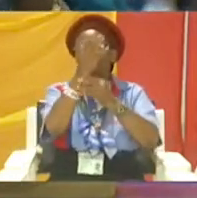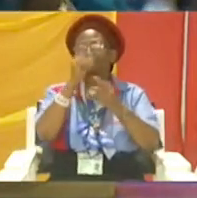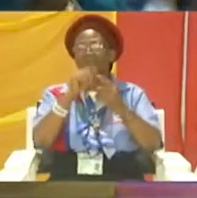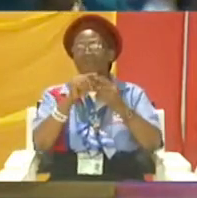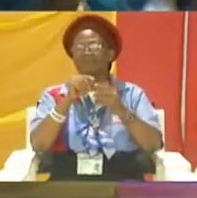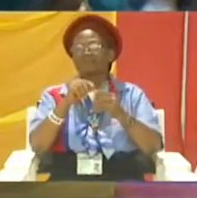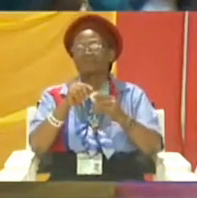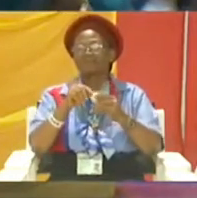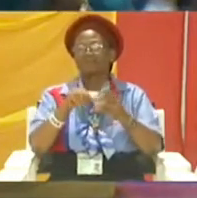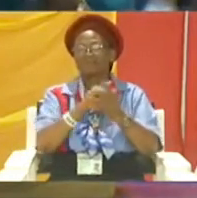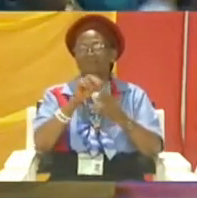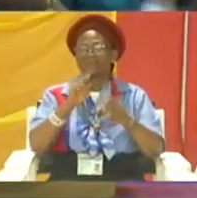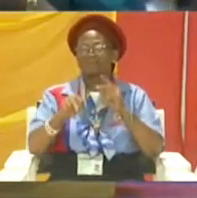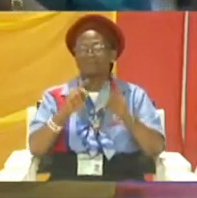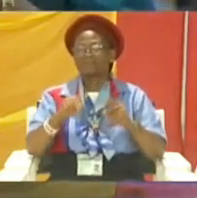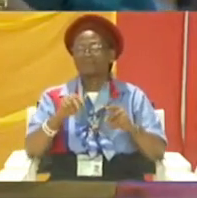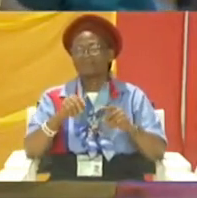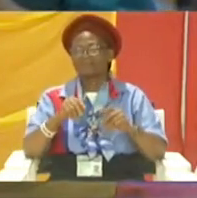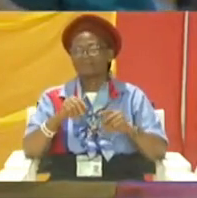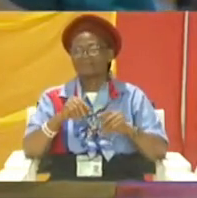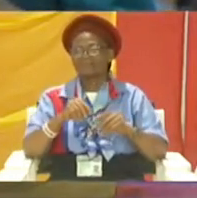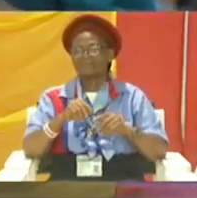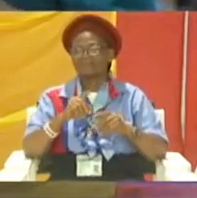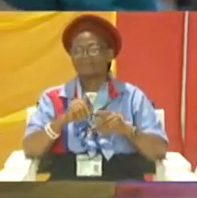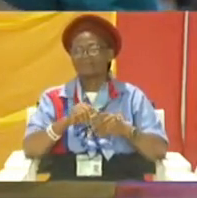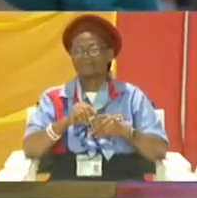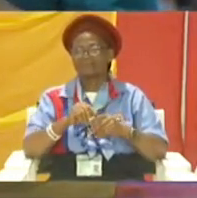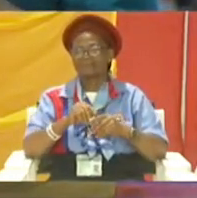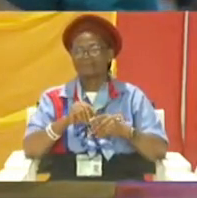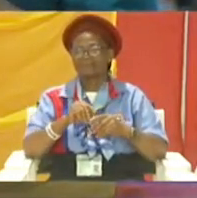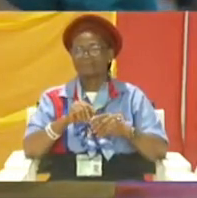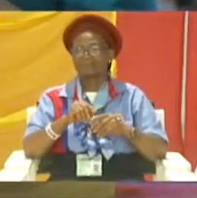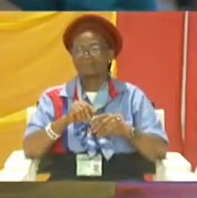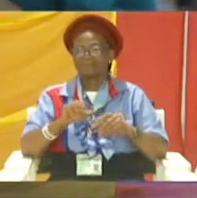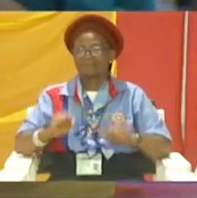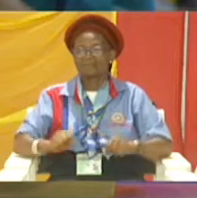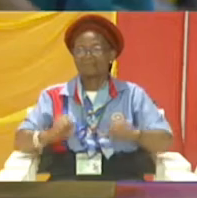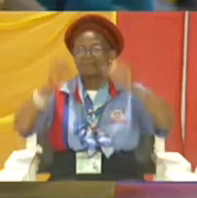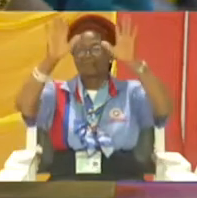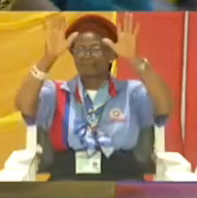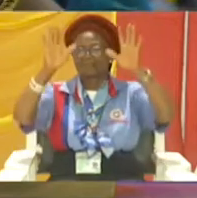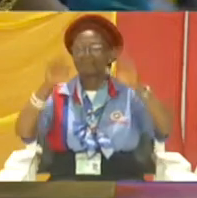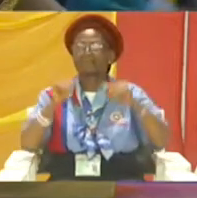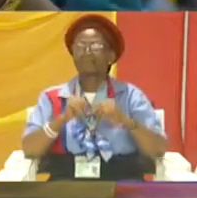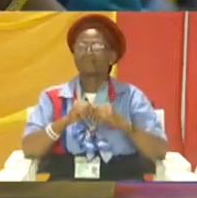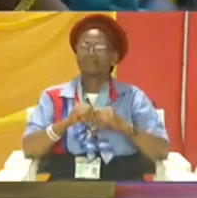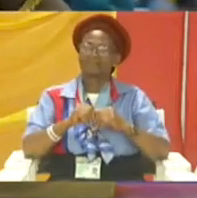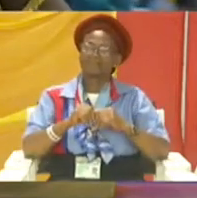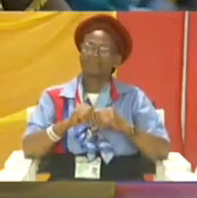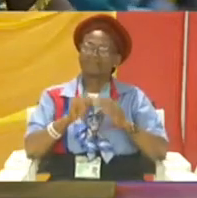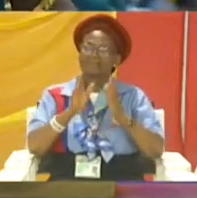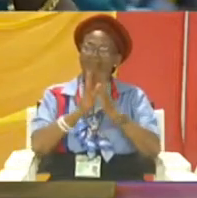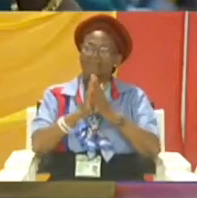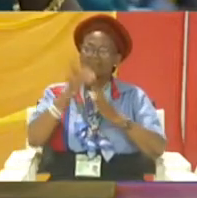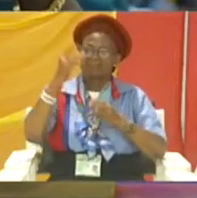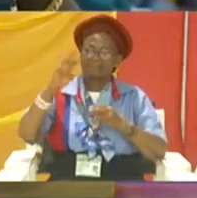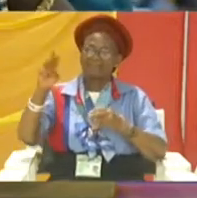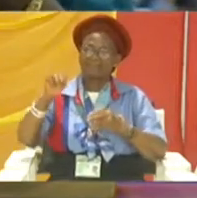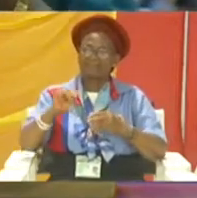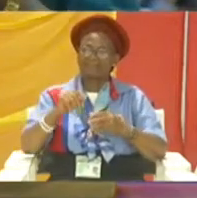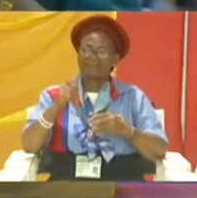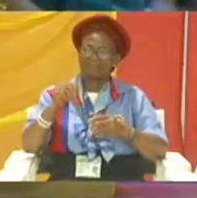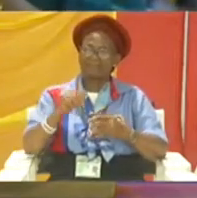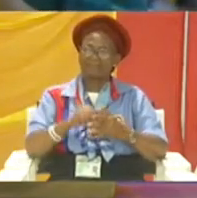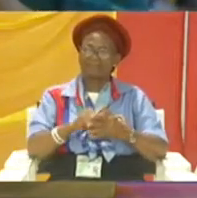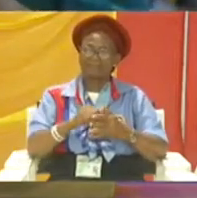I never thought there would still be so many to surrender. Pray for them that the Almighty God will